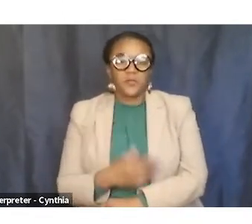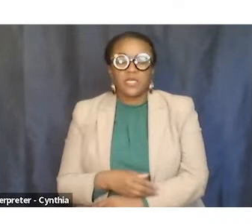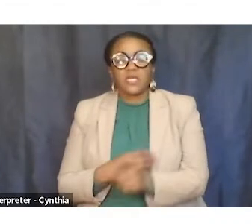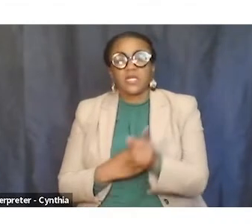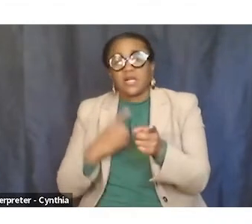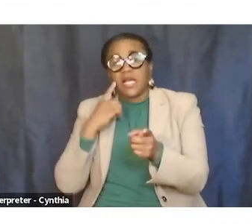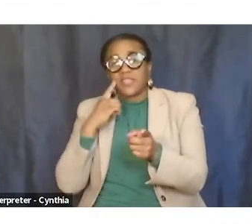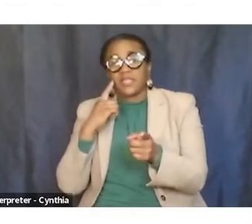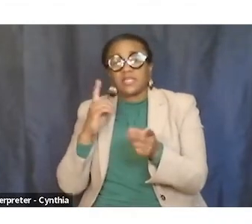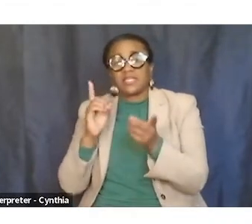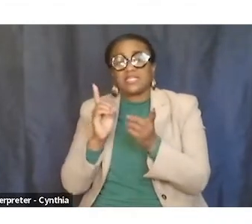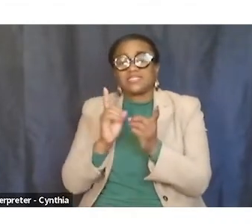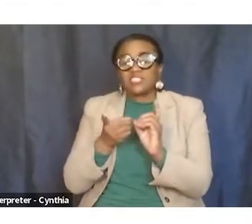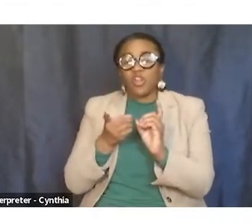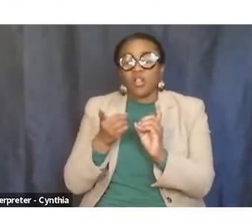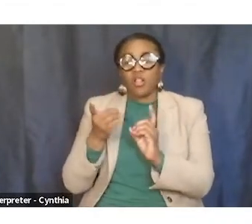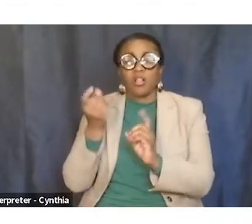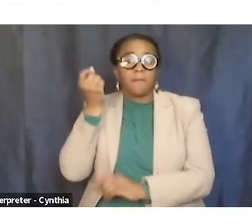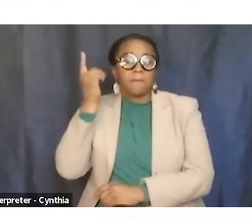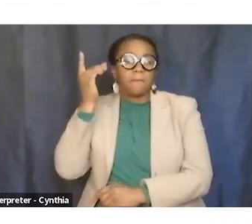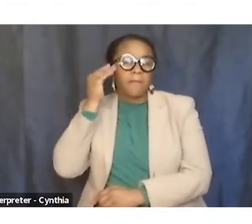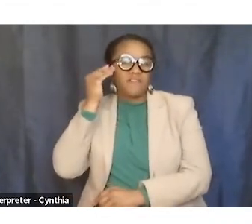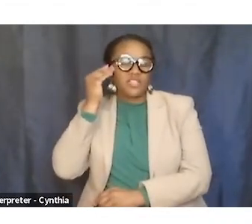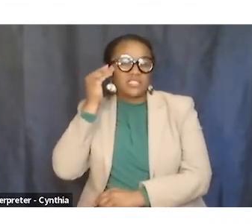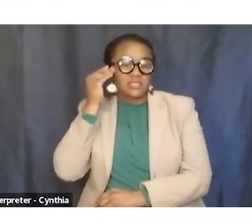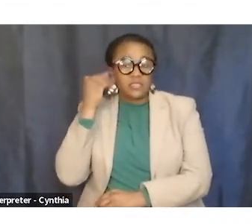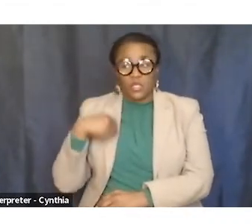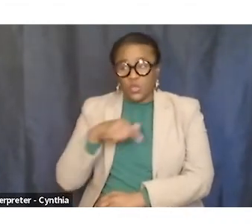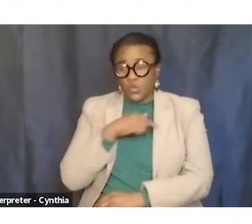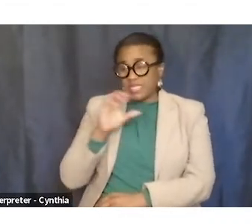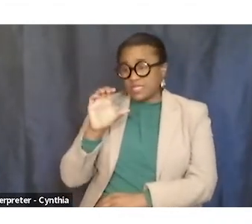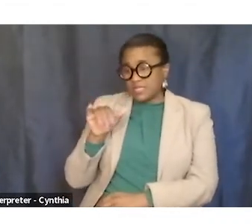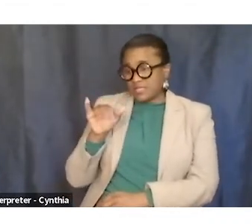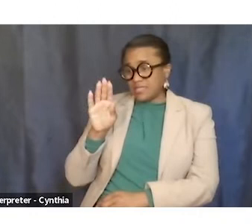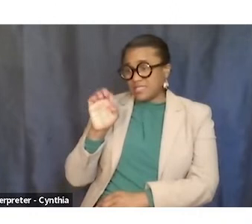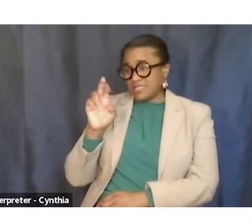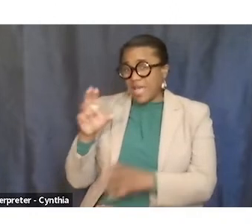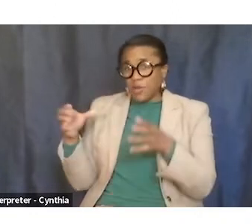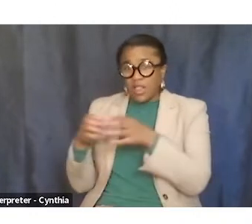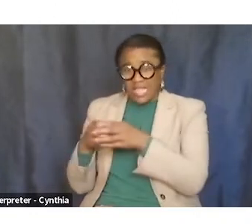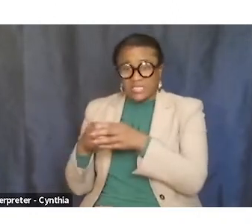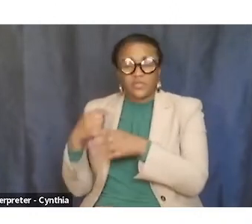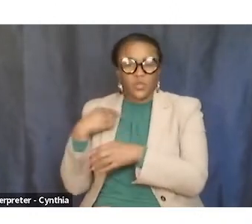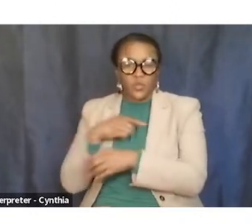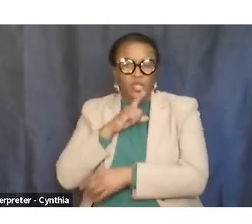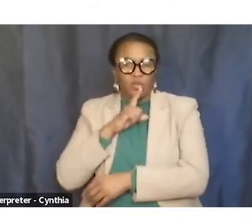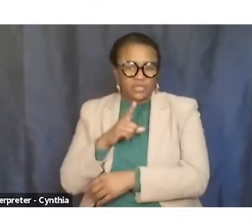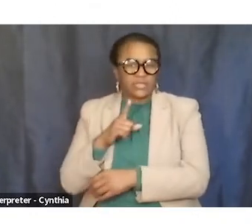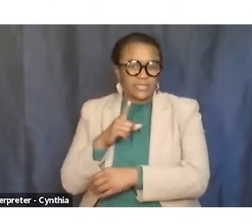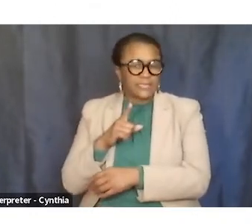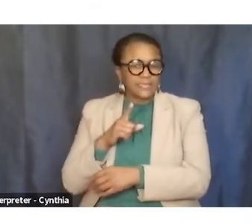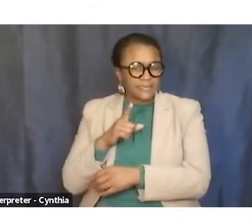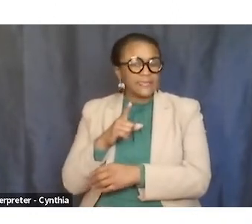think digital mindfulness is something that we at Cyber Collective are very keen to and hold